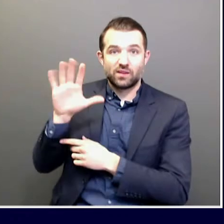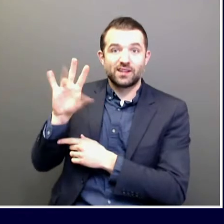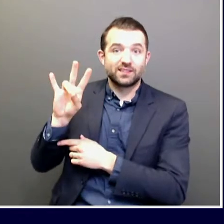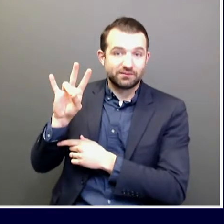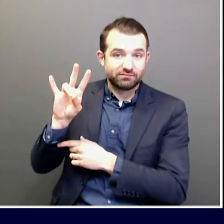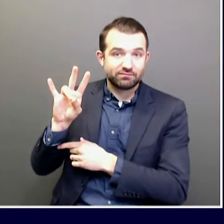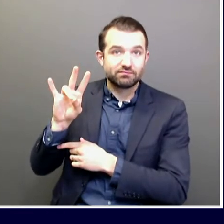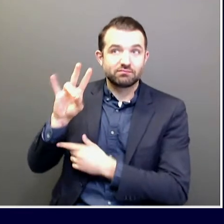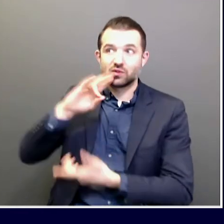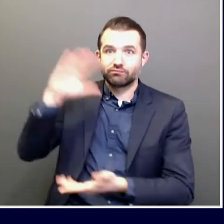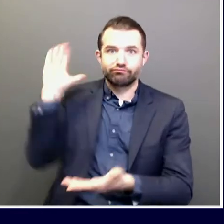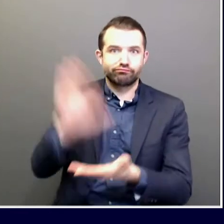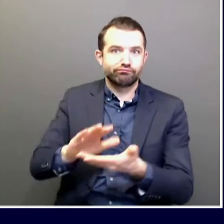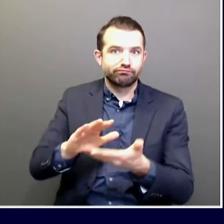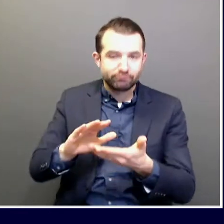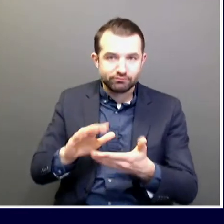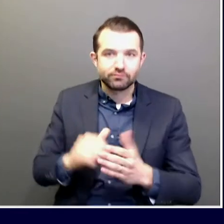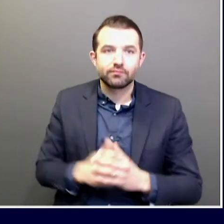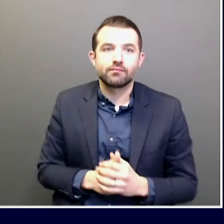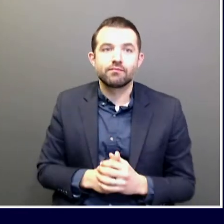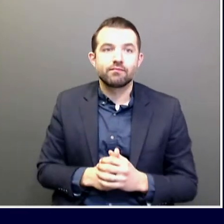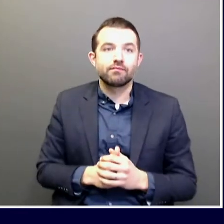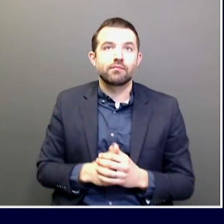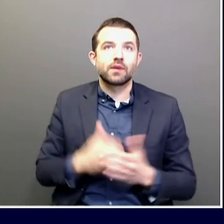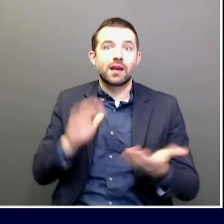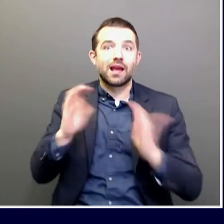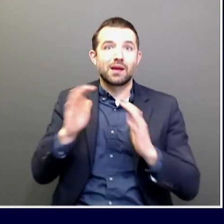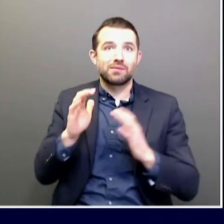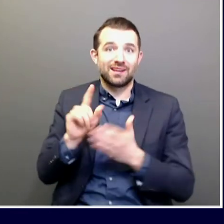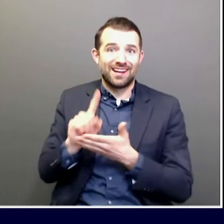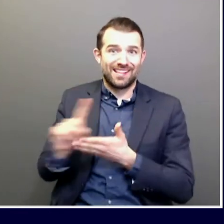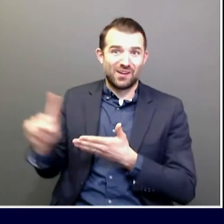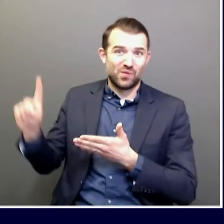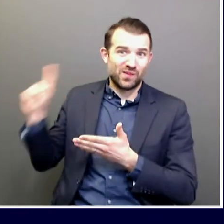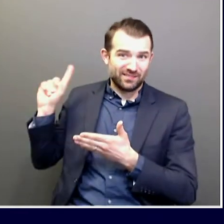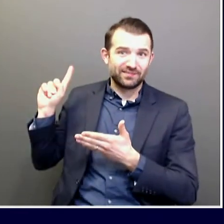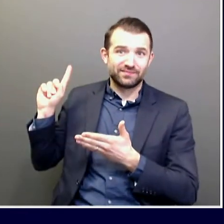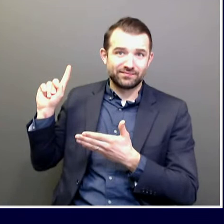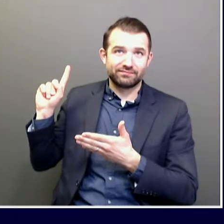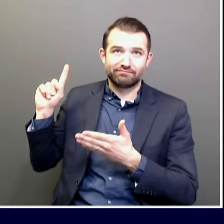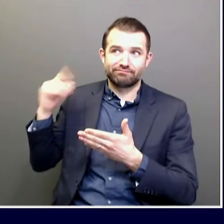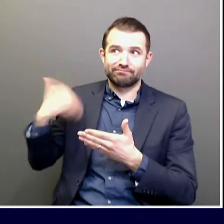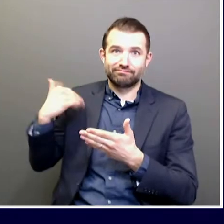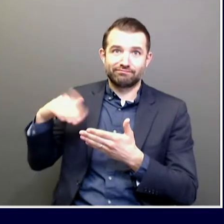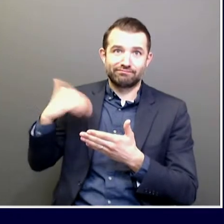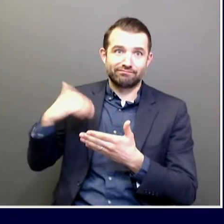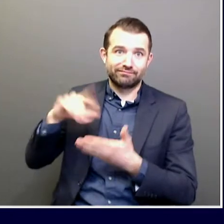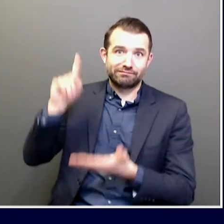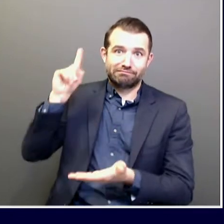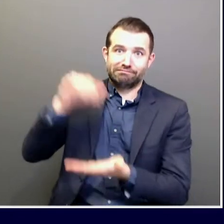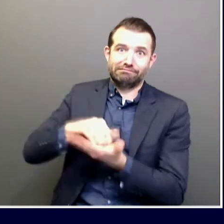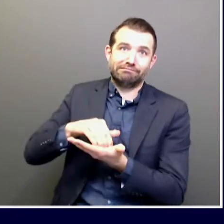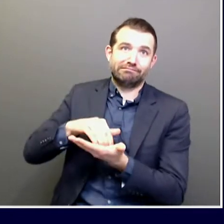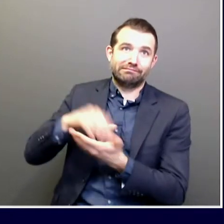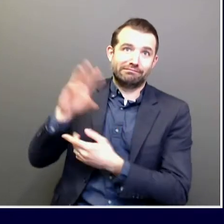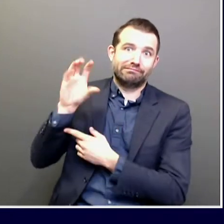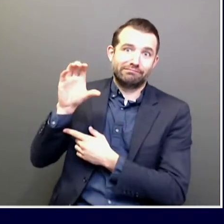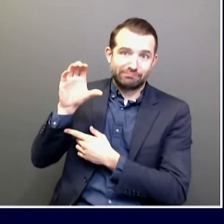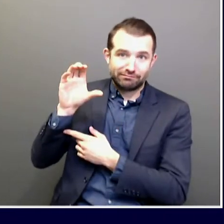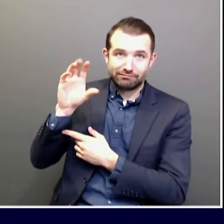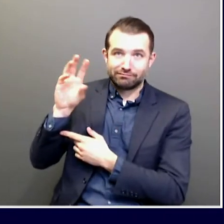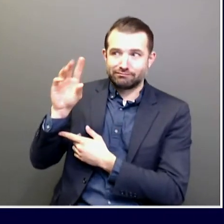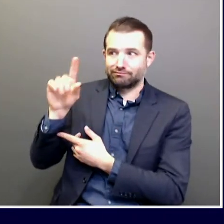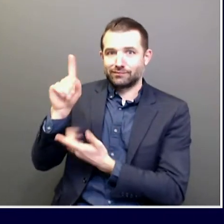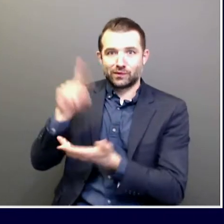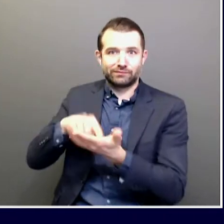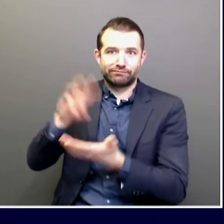testing, options are available. For example, the Augusta Armory is offering PCR testing at no cost to